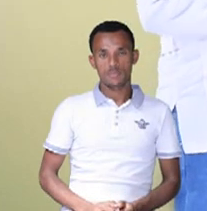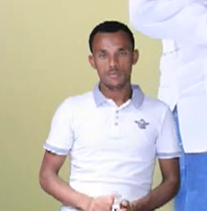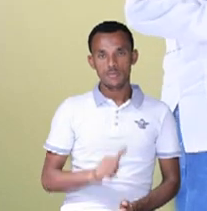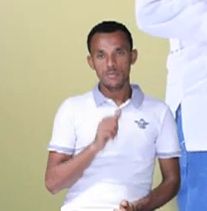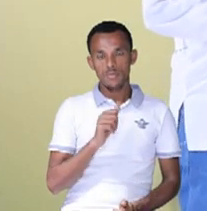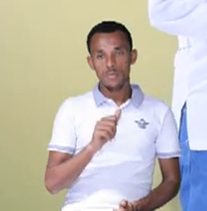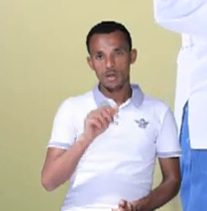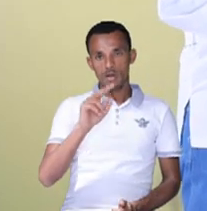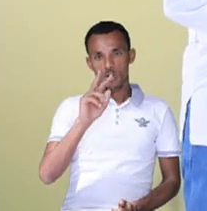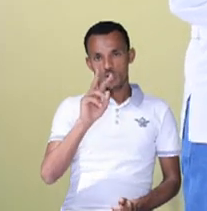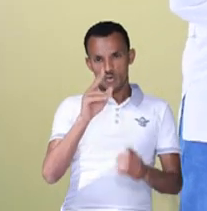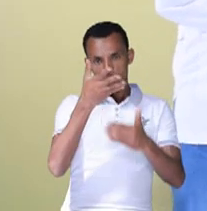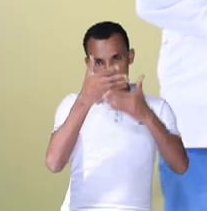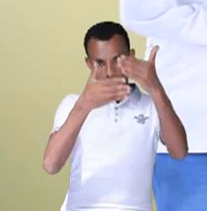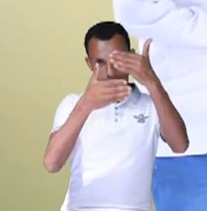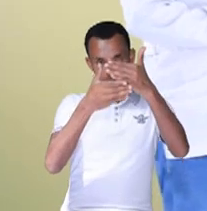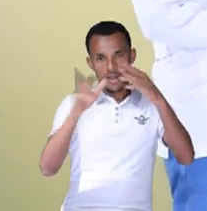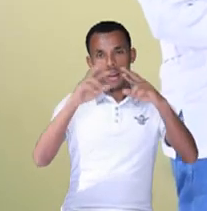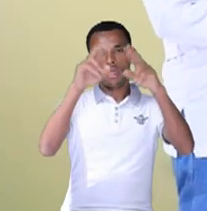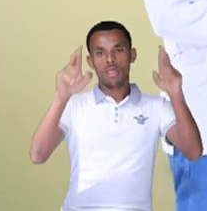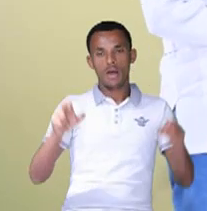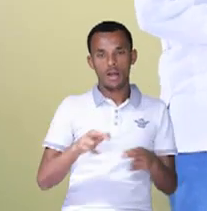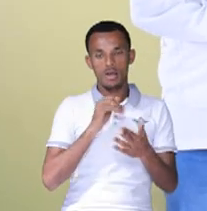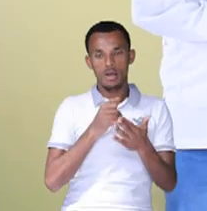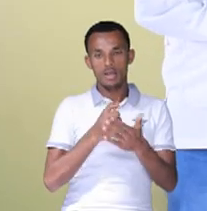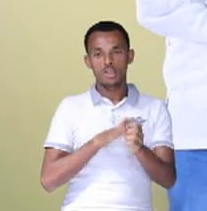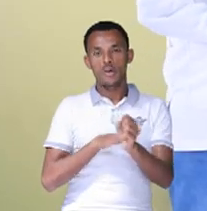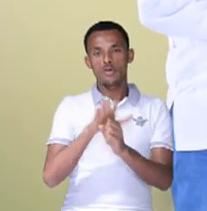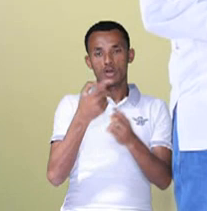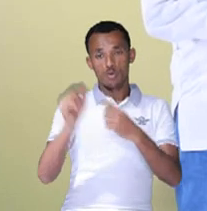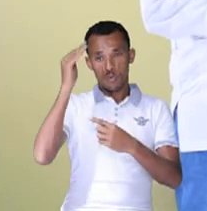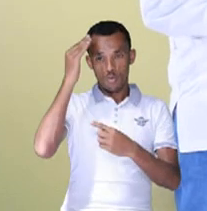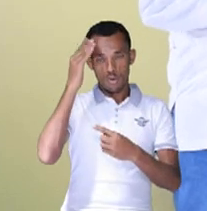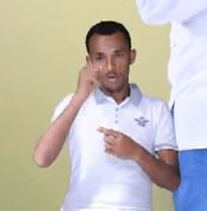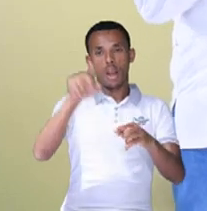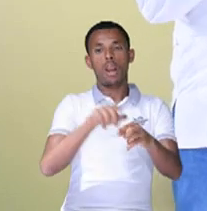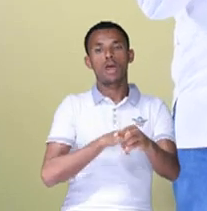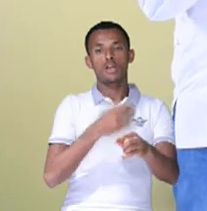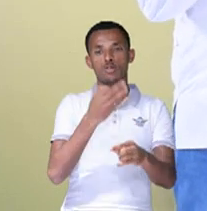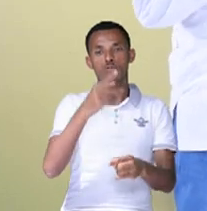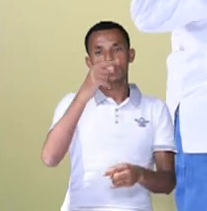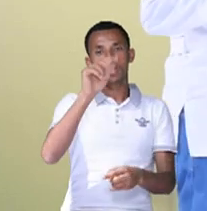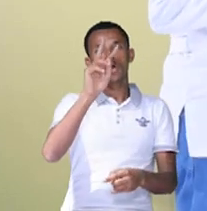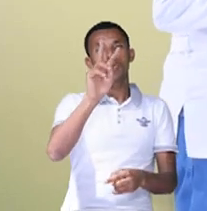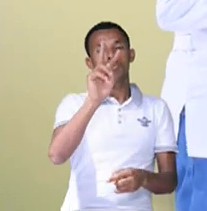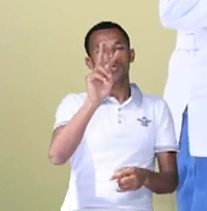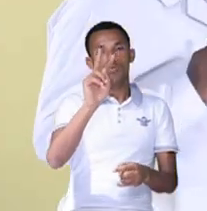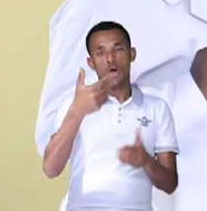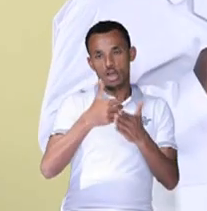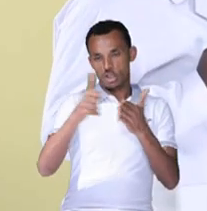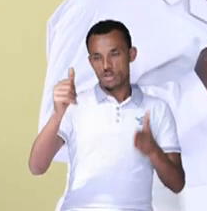Not to construct a rectangle, it is sufficient to know the lengths of the 2 adjacent